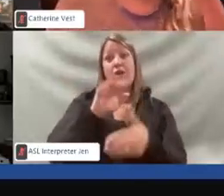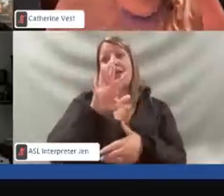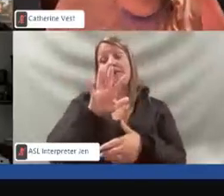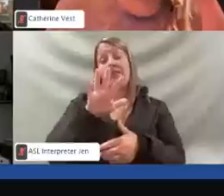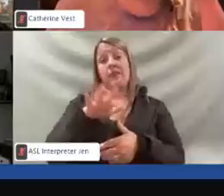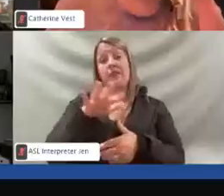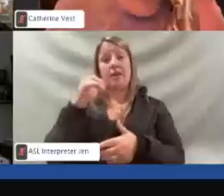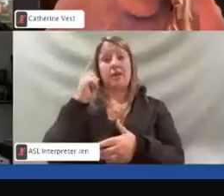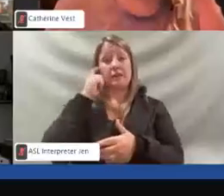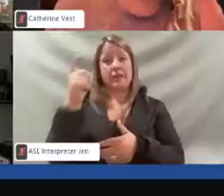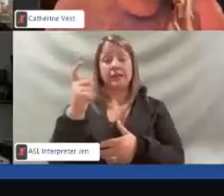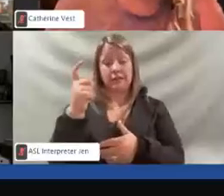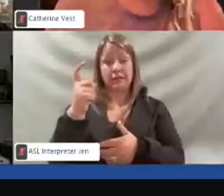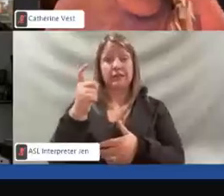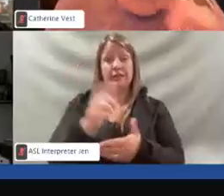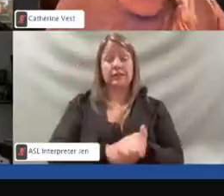$286,484.55.